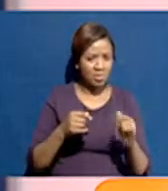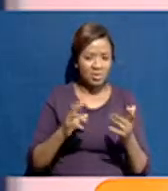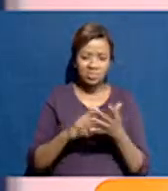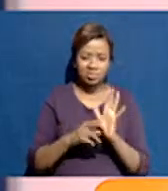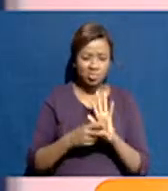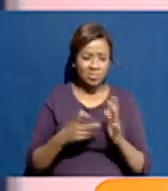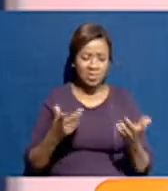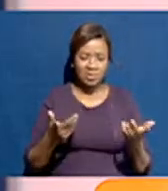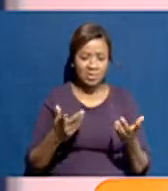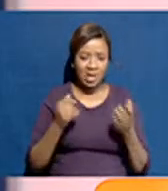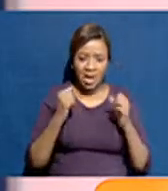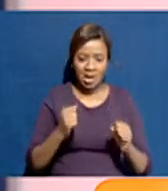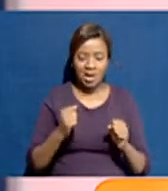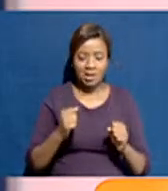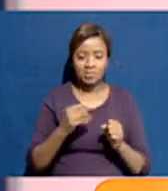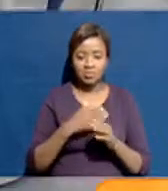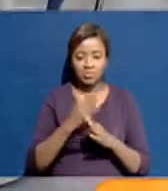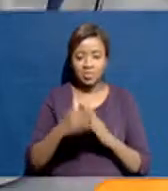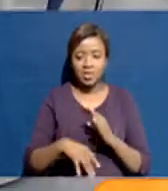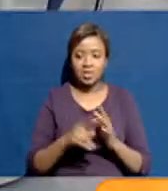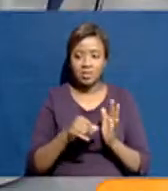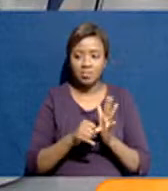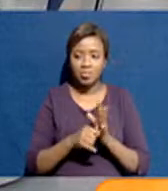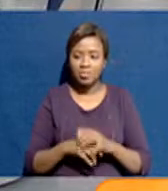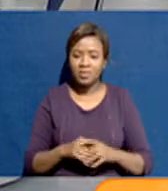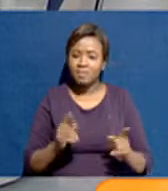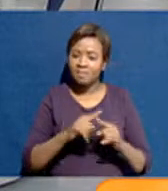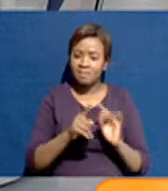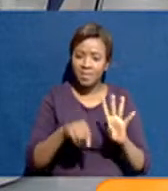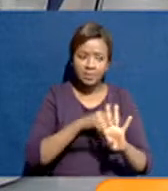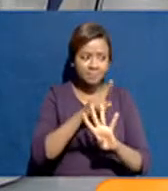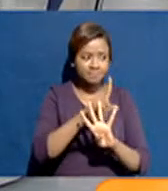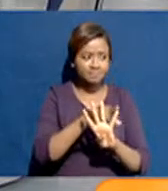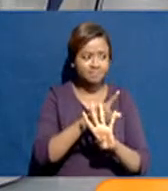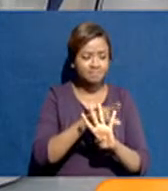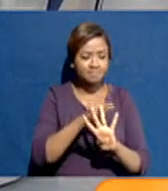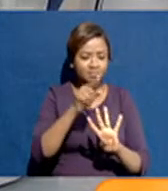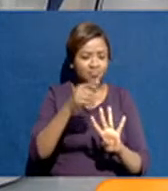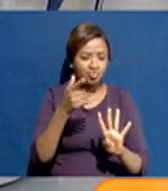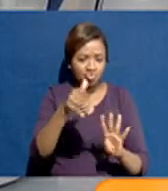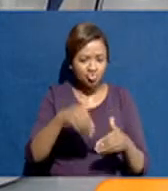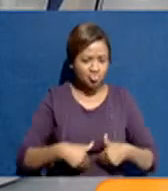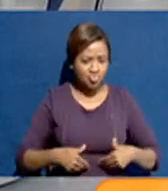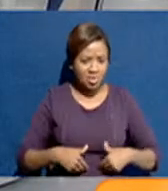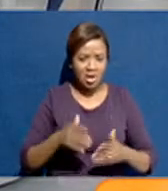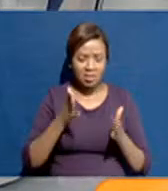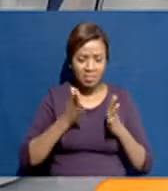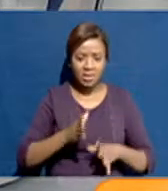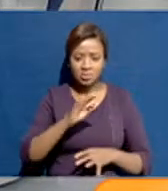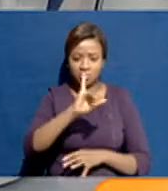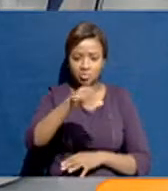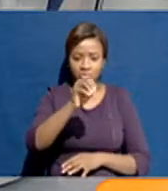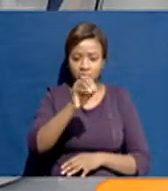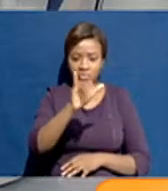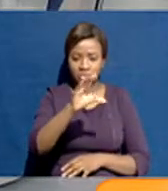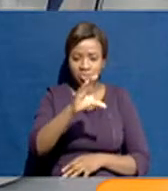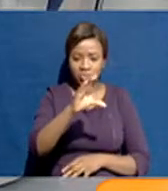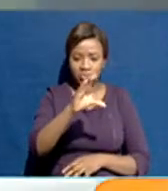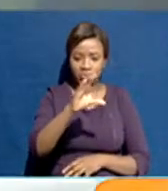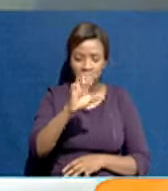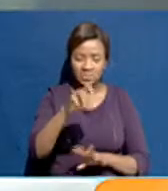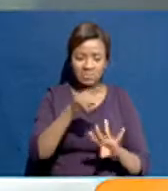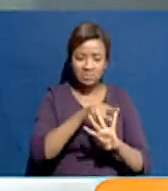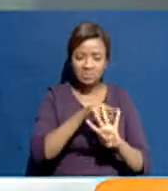become a really big challenge. Yeah. Joyce, as a young person, why isn't this message sinking? Masha says we're making progress but not fast enough and